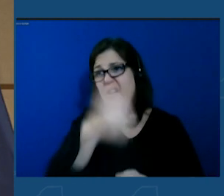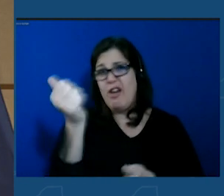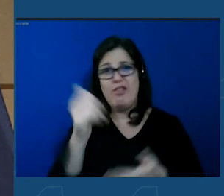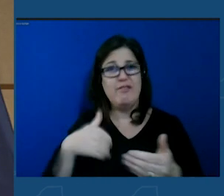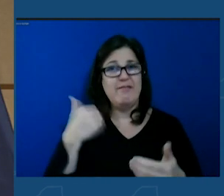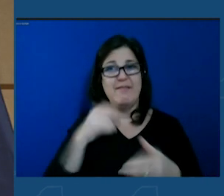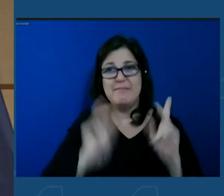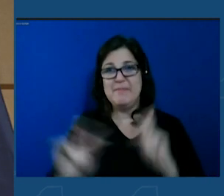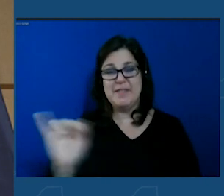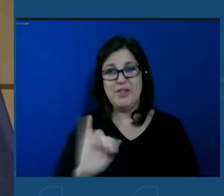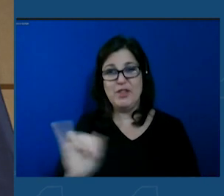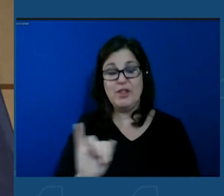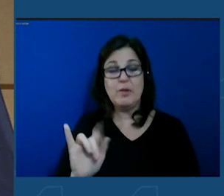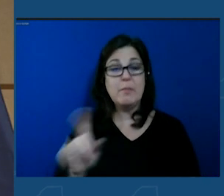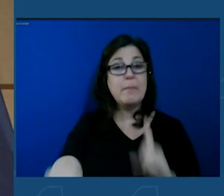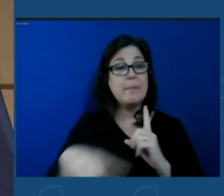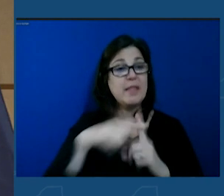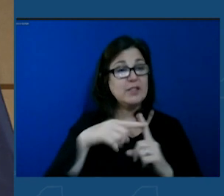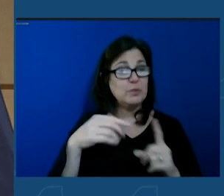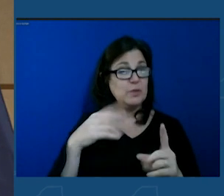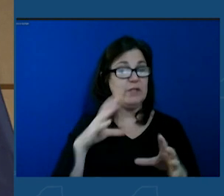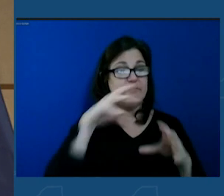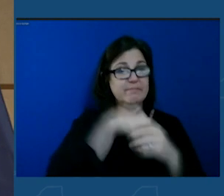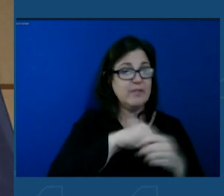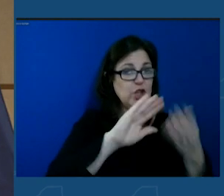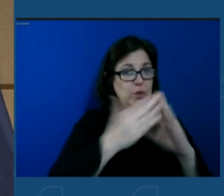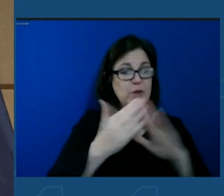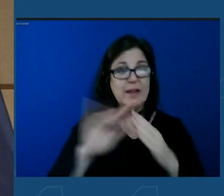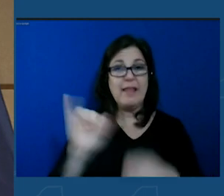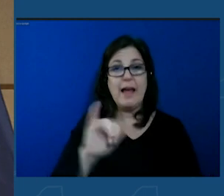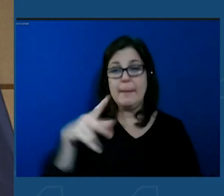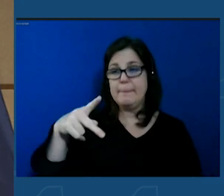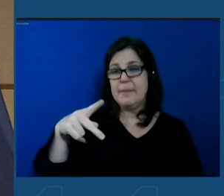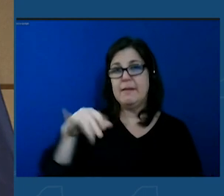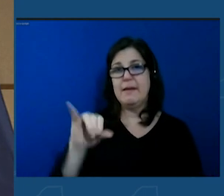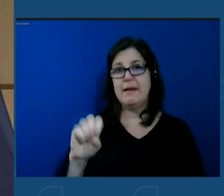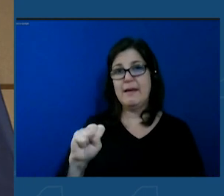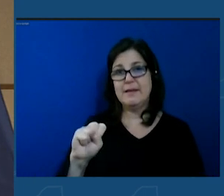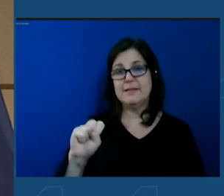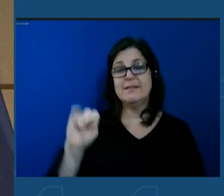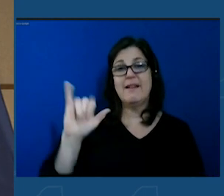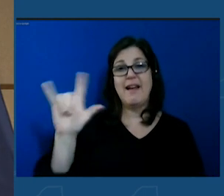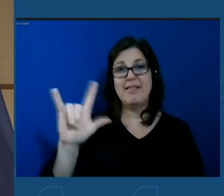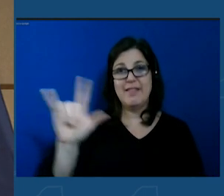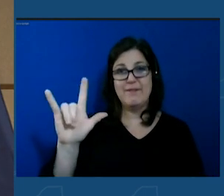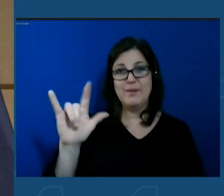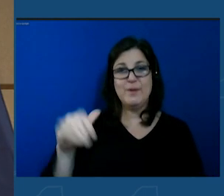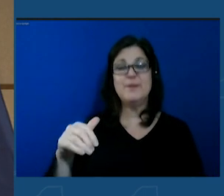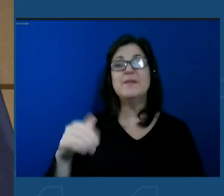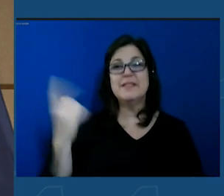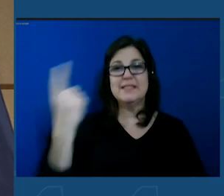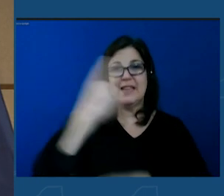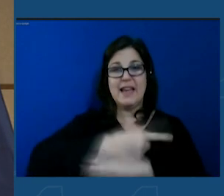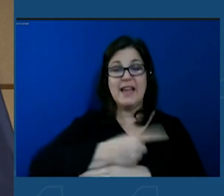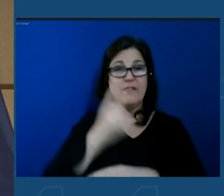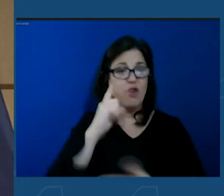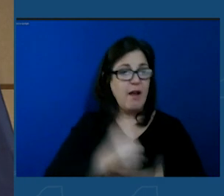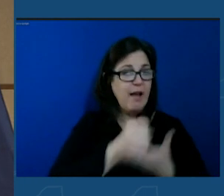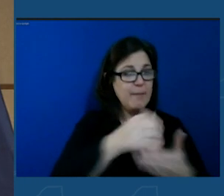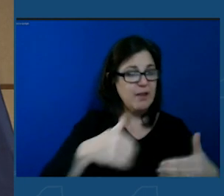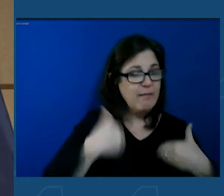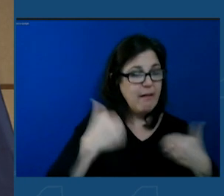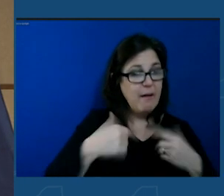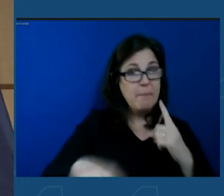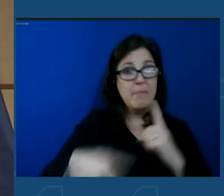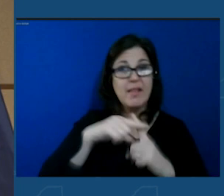community like PS I Love You Day to show support for youth and even adults struggling with suicide. We also did